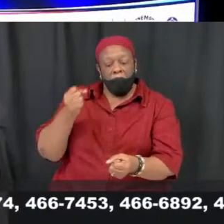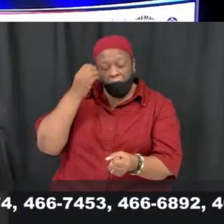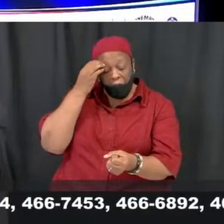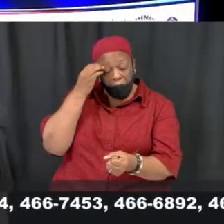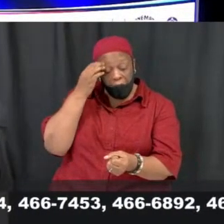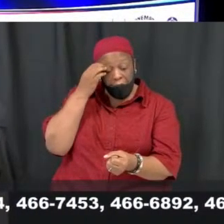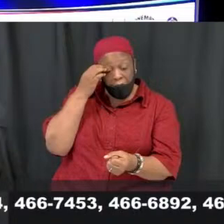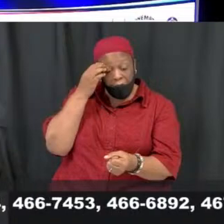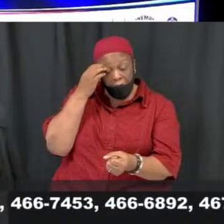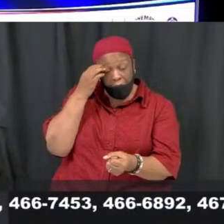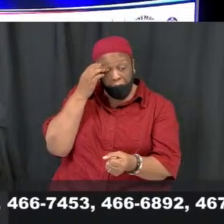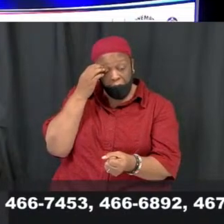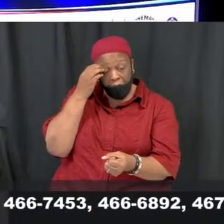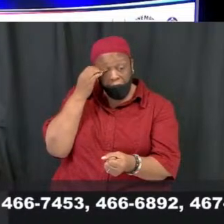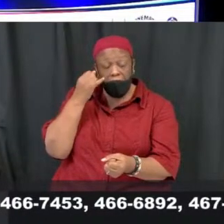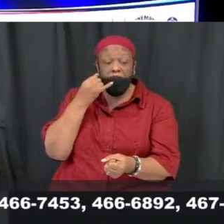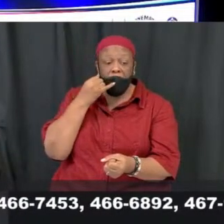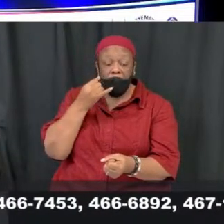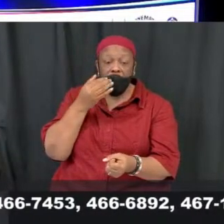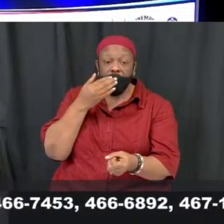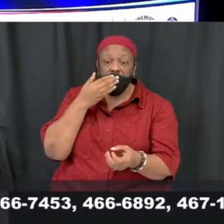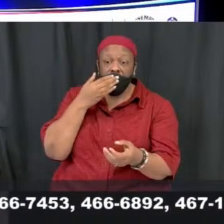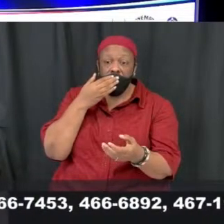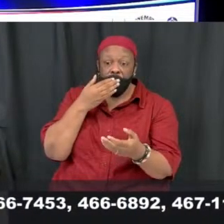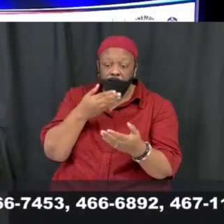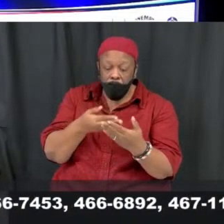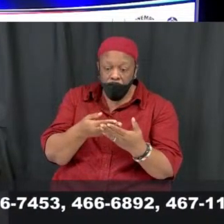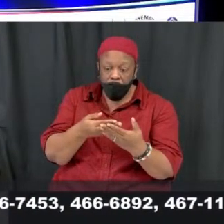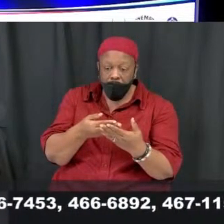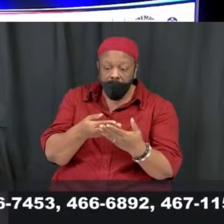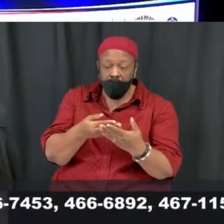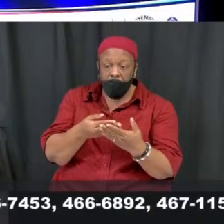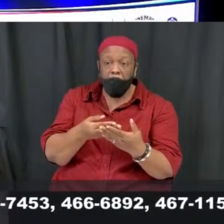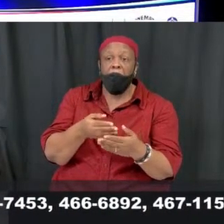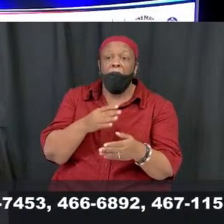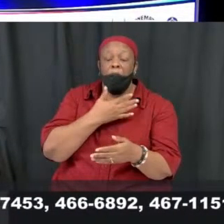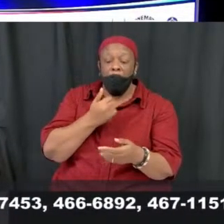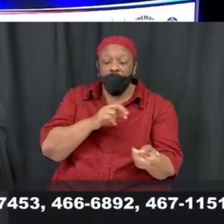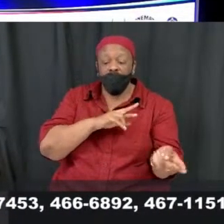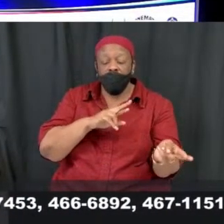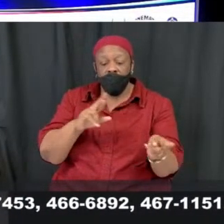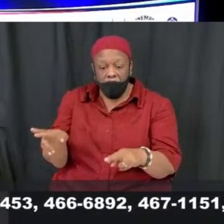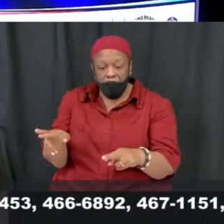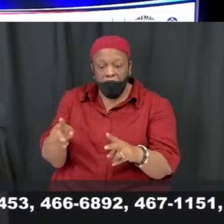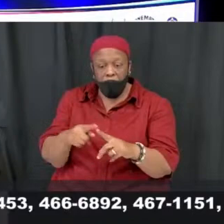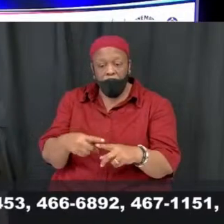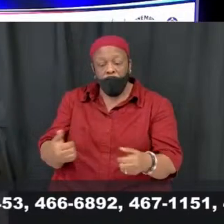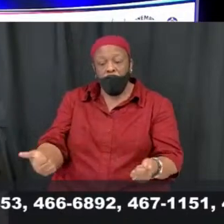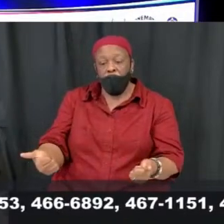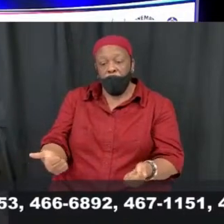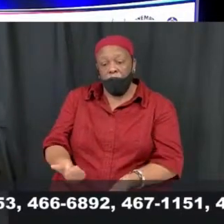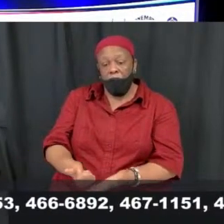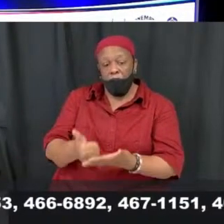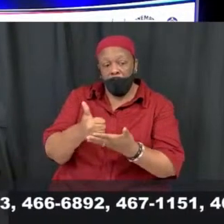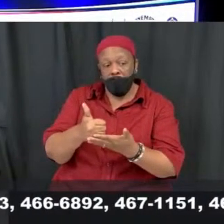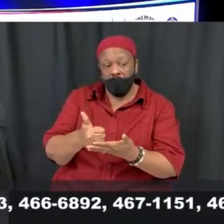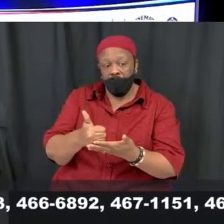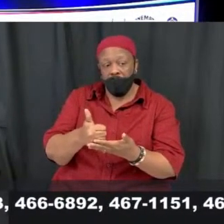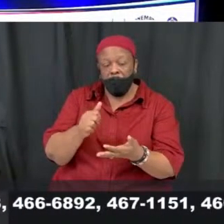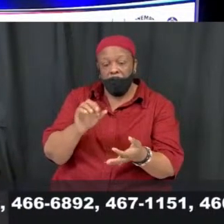the investments that we have made in it, and it stands ready to combat any significant number